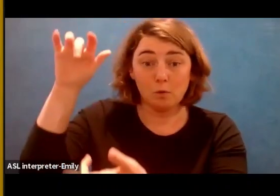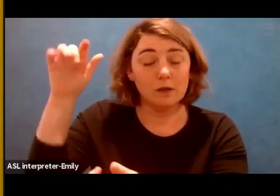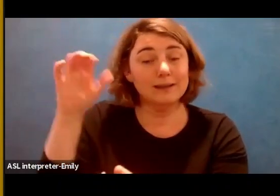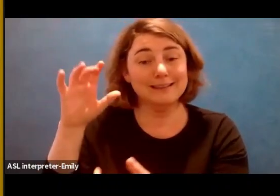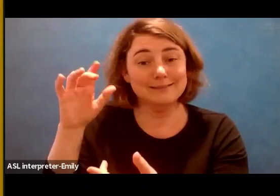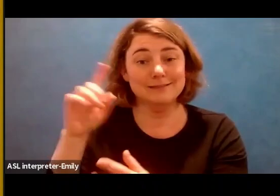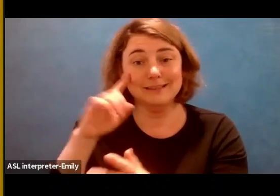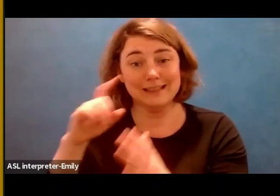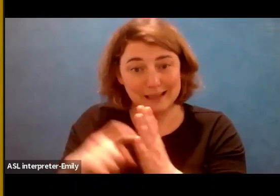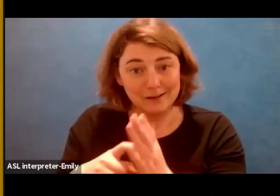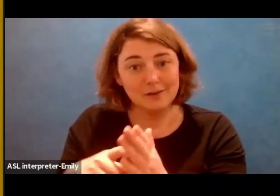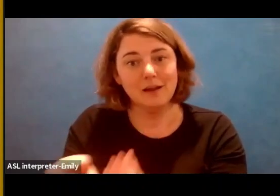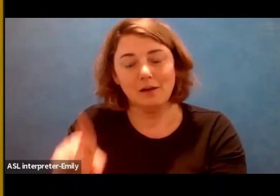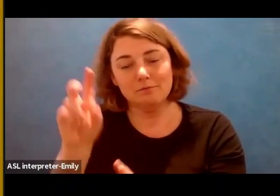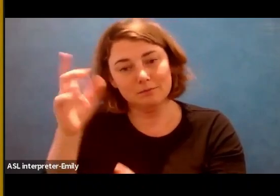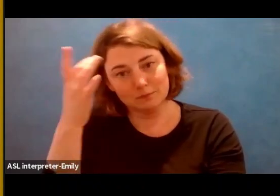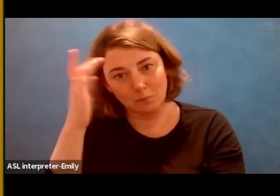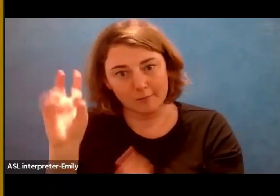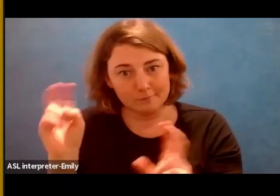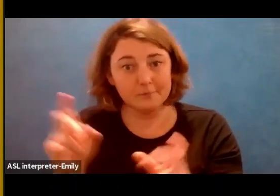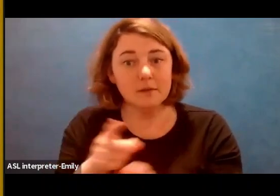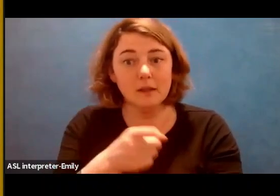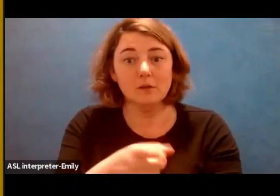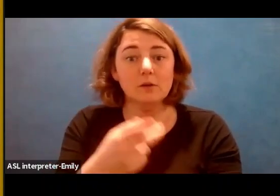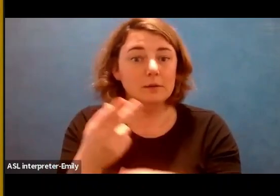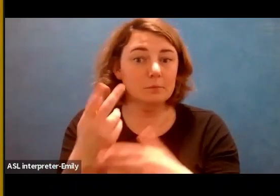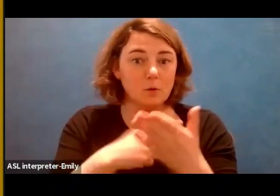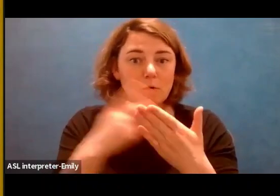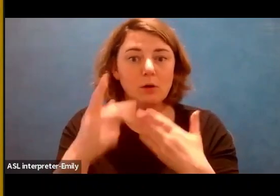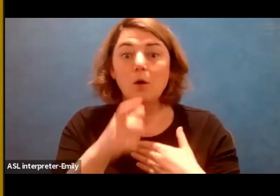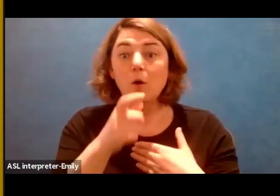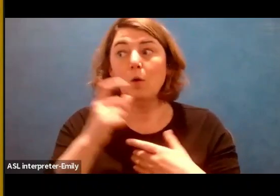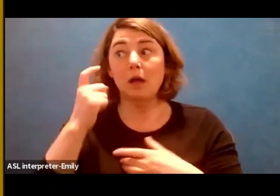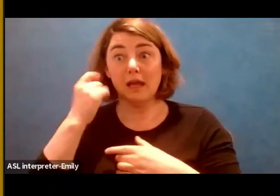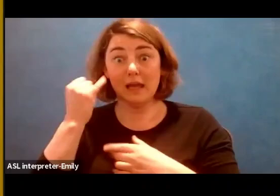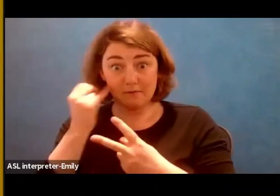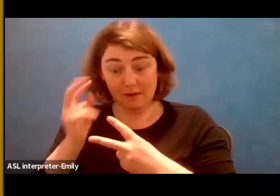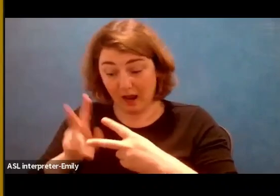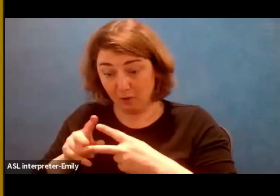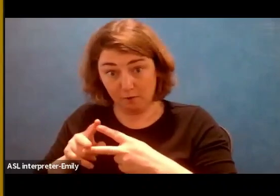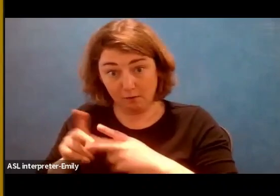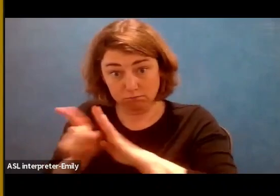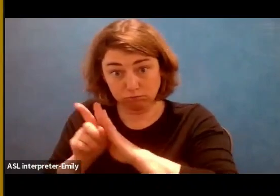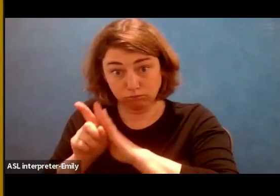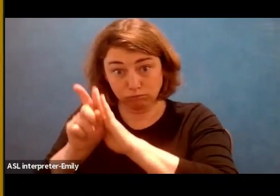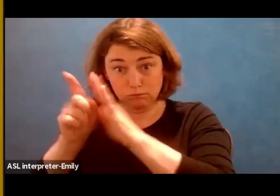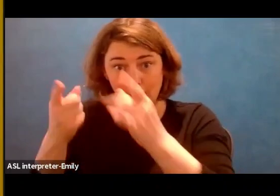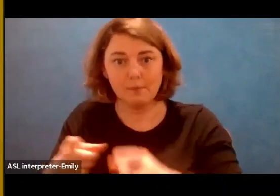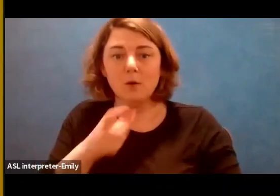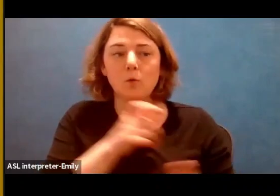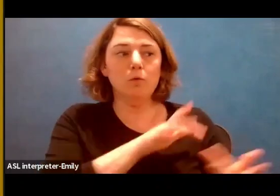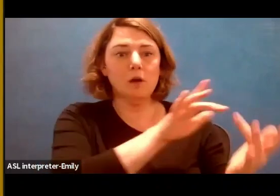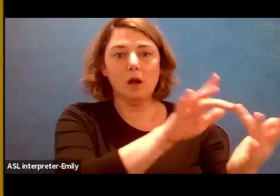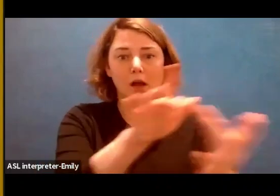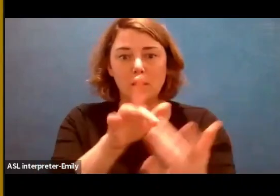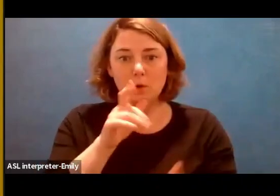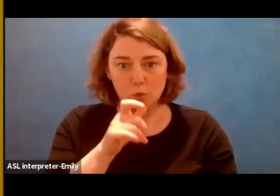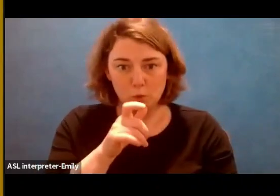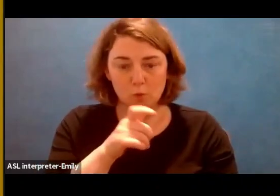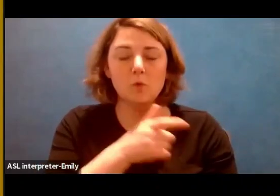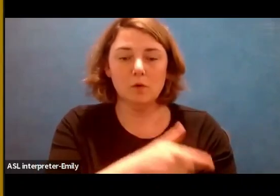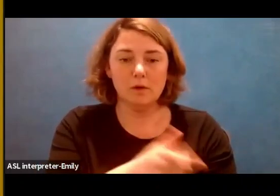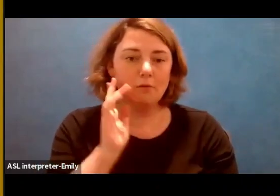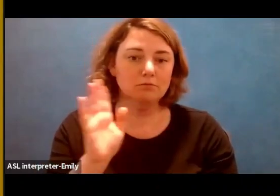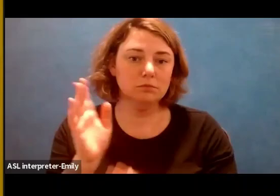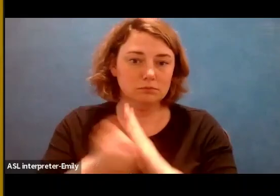smart, so that what they'll actually do is you can program who would be contacted if either one of those devices were to be set off. And